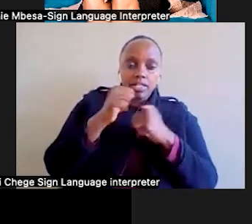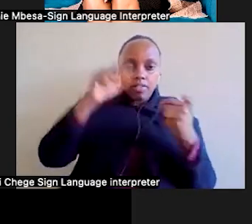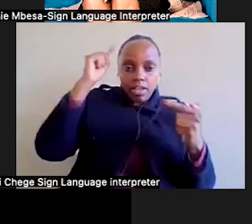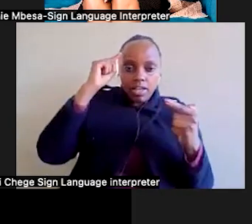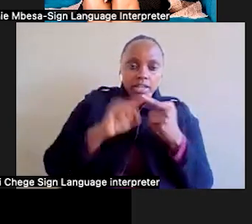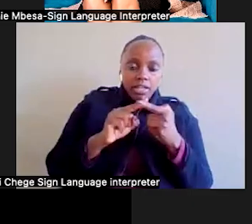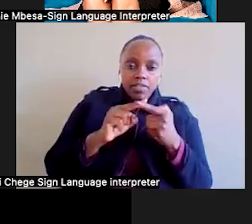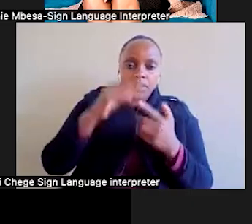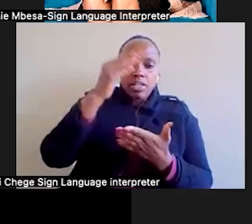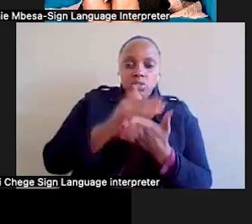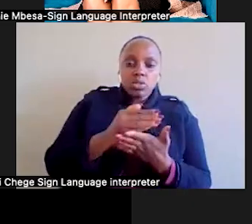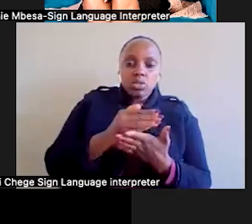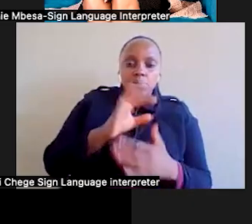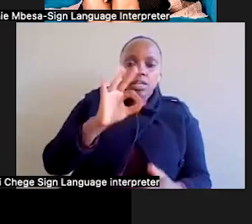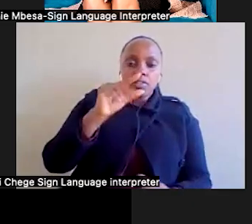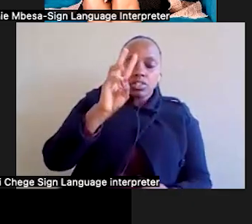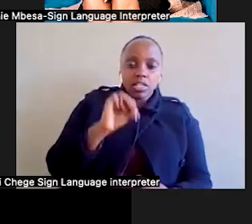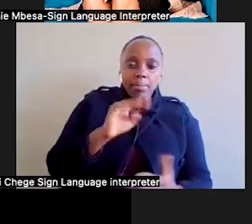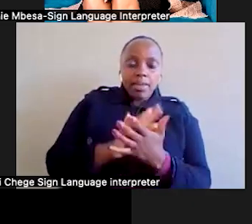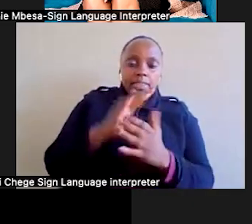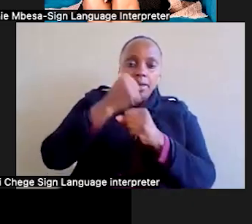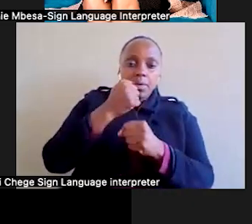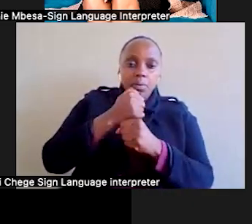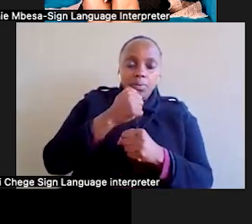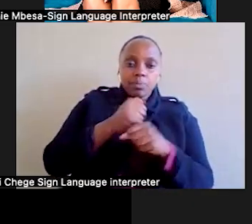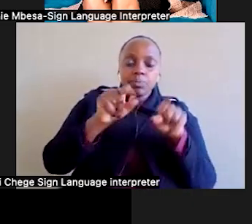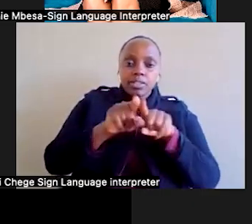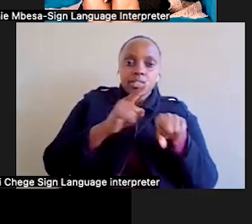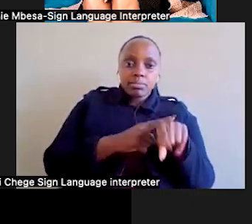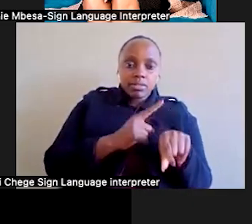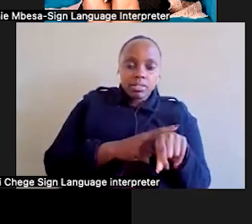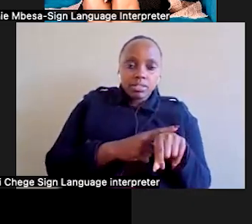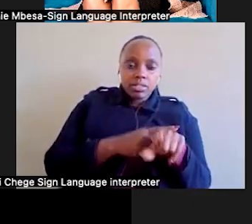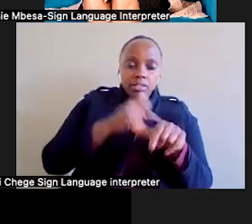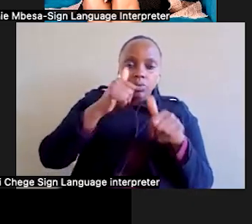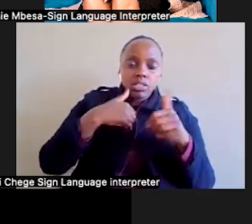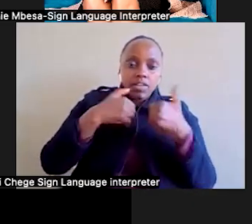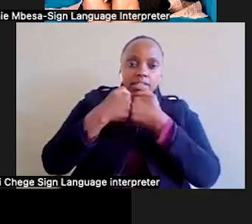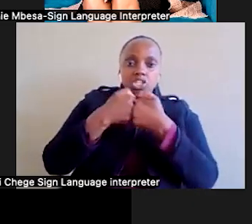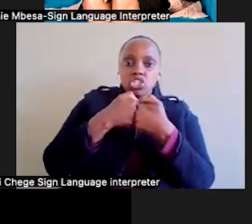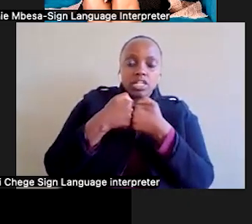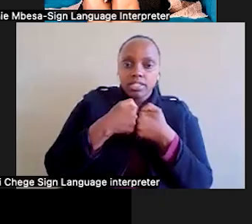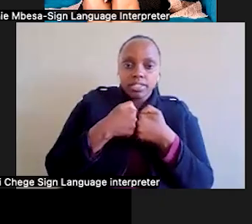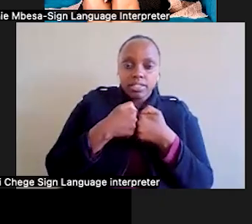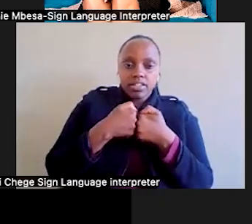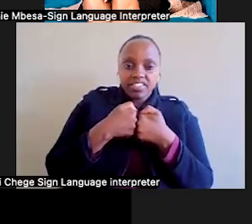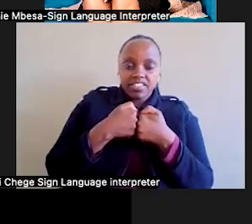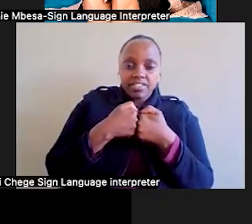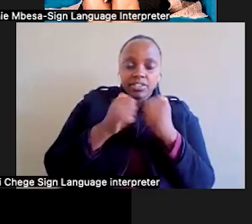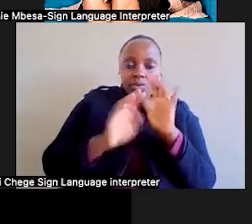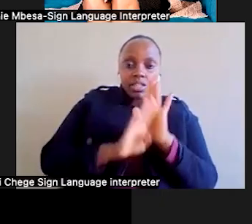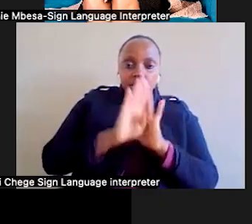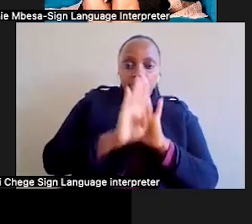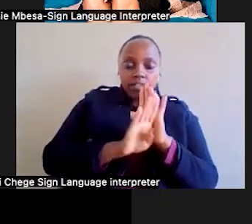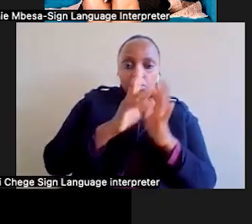at ending FGM or the practice. As well as, let's get to the challenges. Branding by the development partners